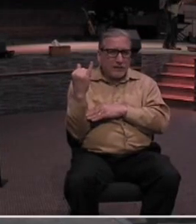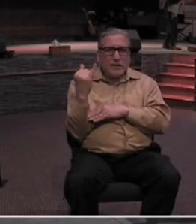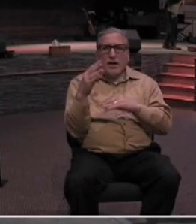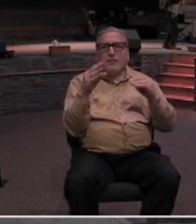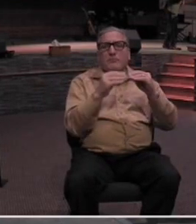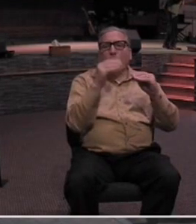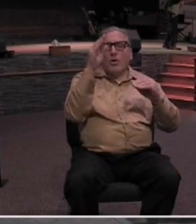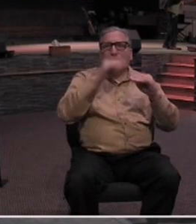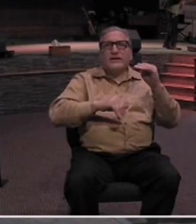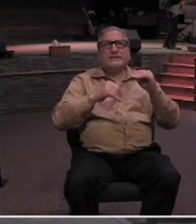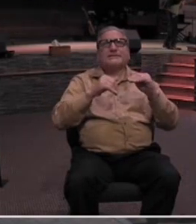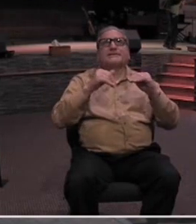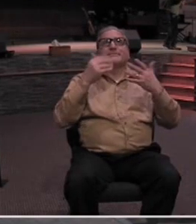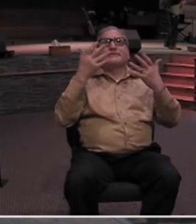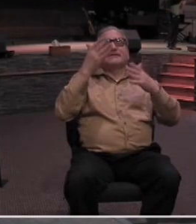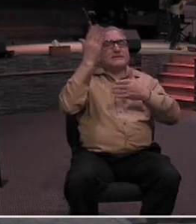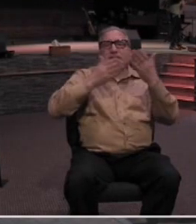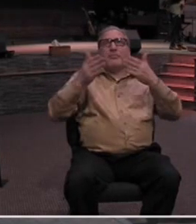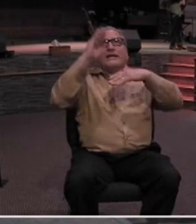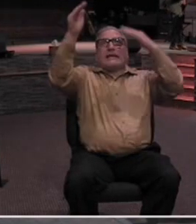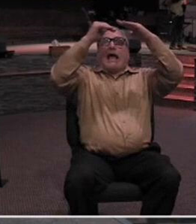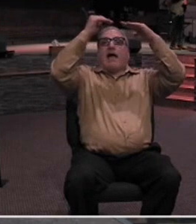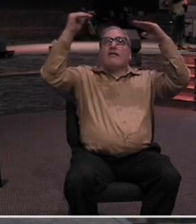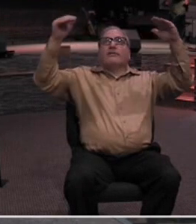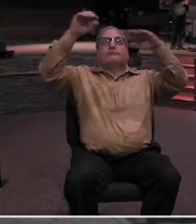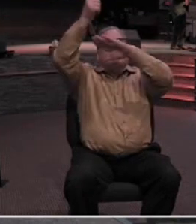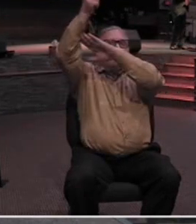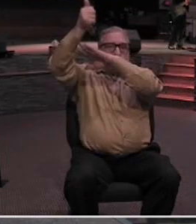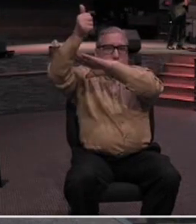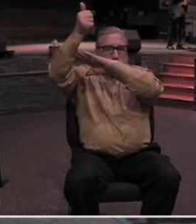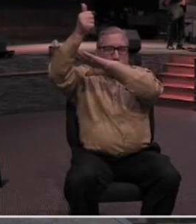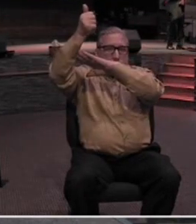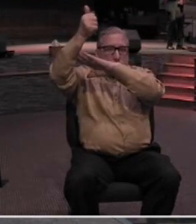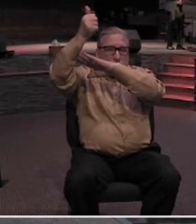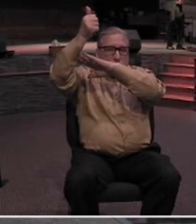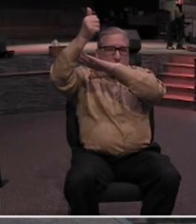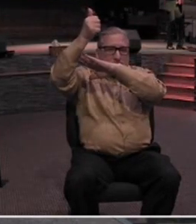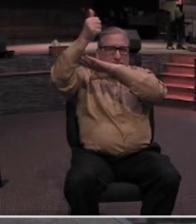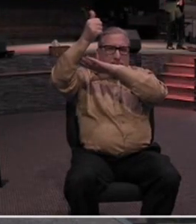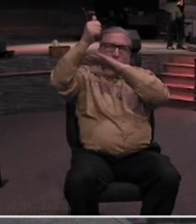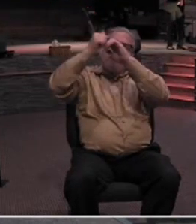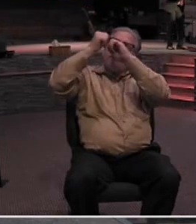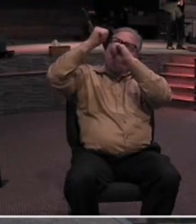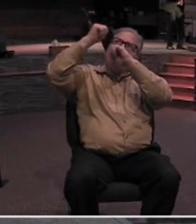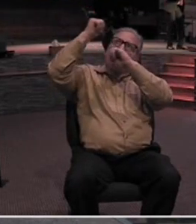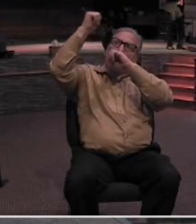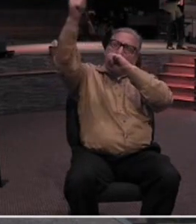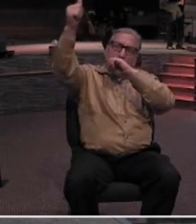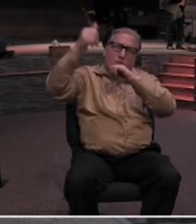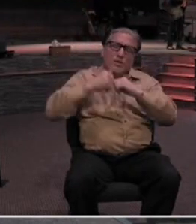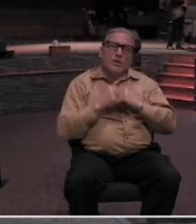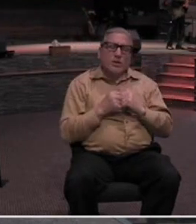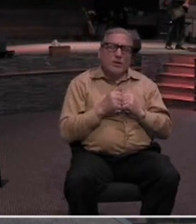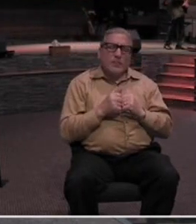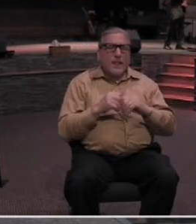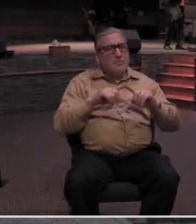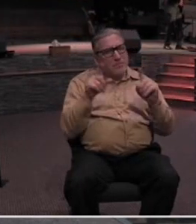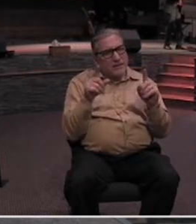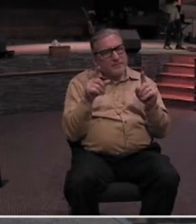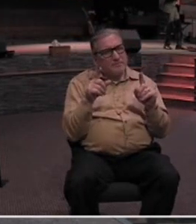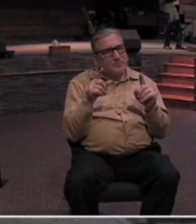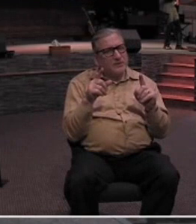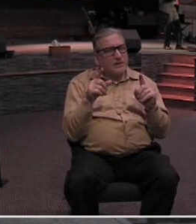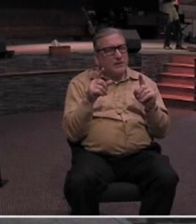just a celestial paradise situated in another realm, some far off stratosphere. But the application can